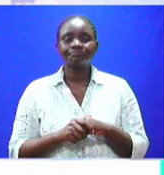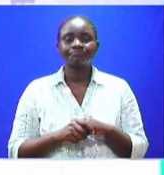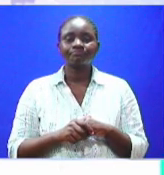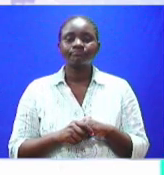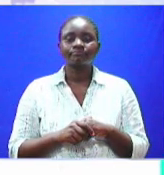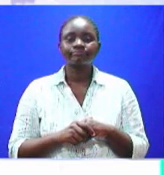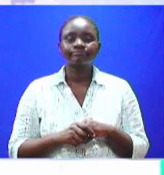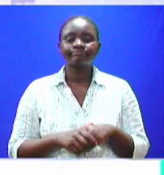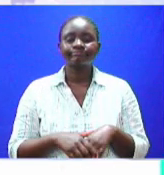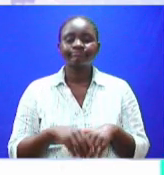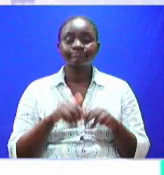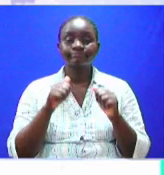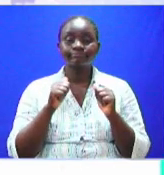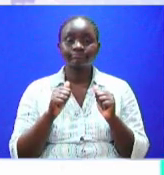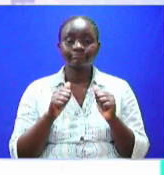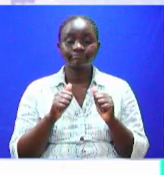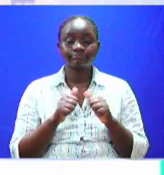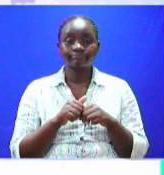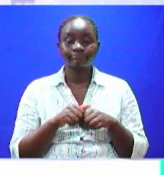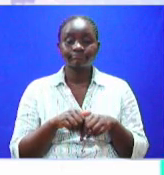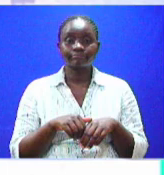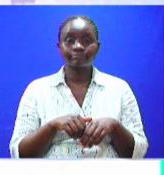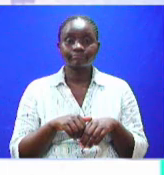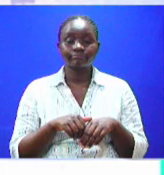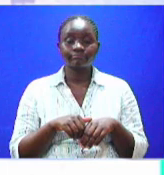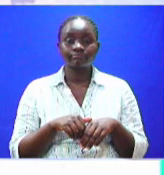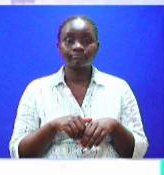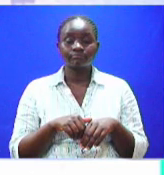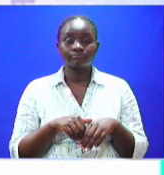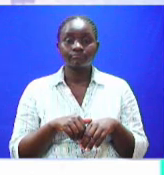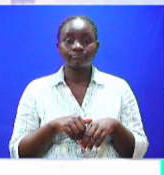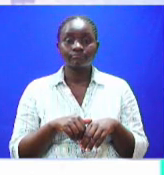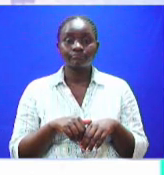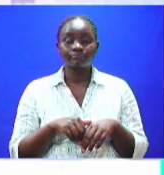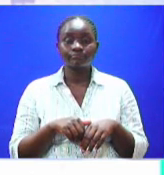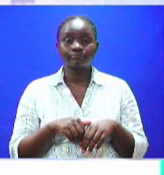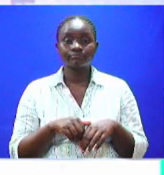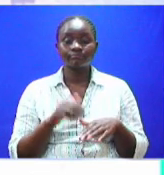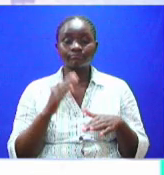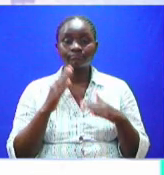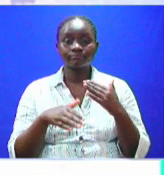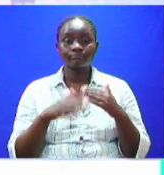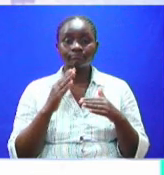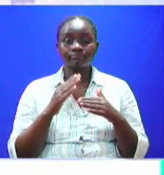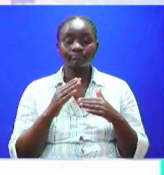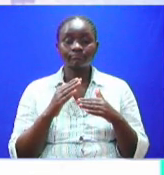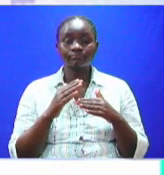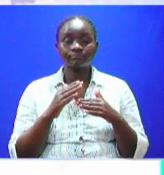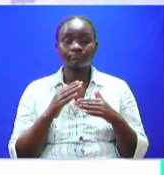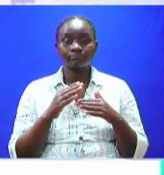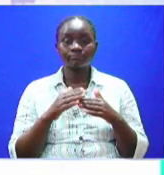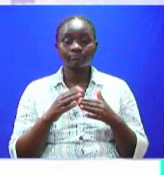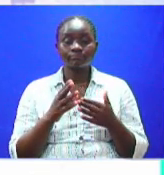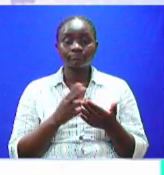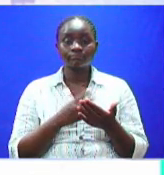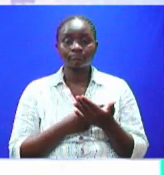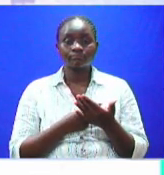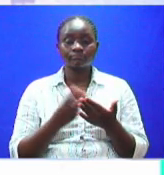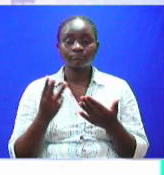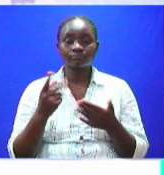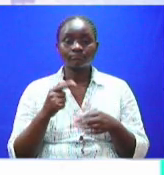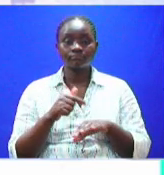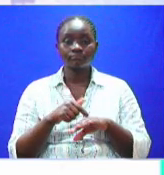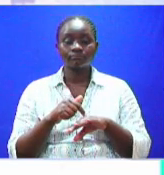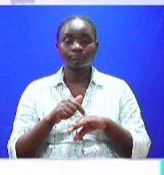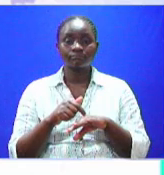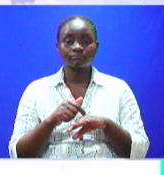Mira County Lega, Nigo Chegete as Omoriori to call, o se Kedia Chingaki,